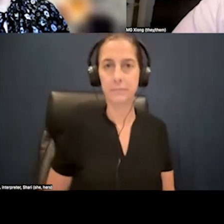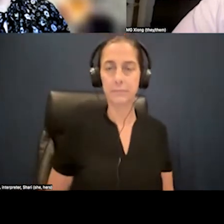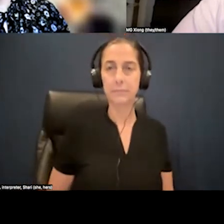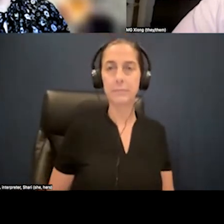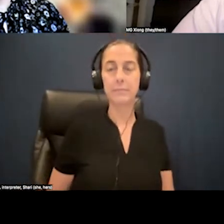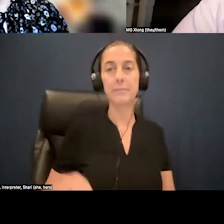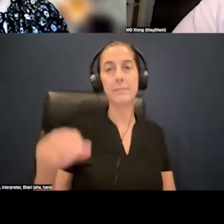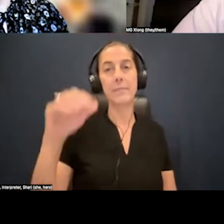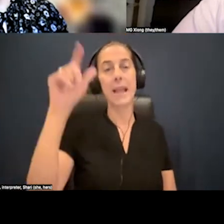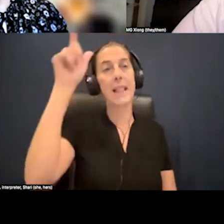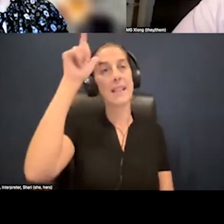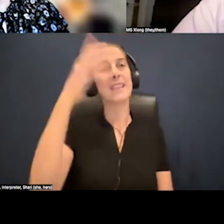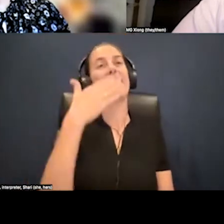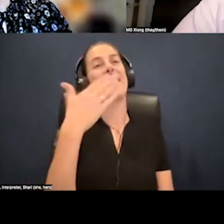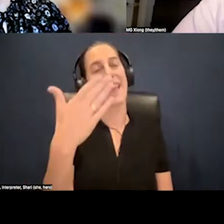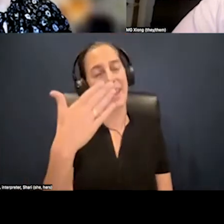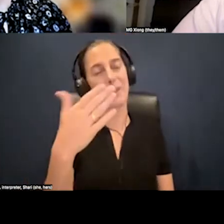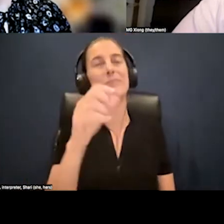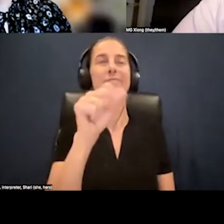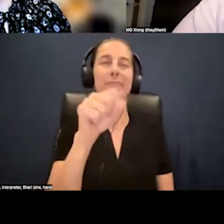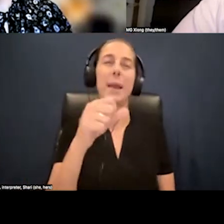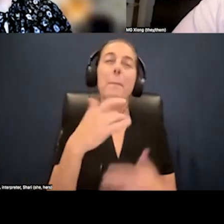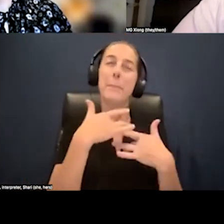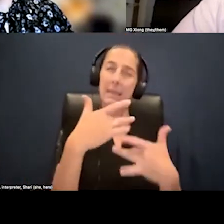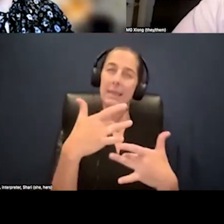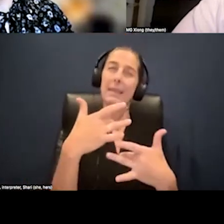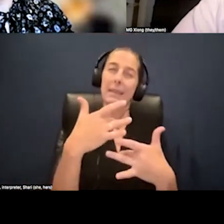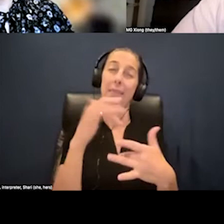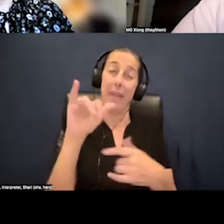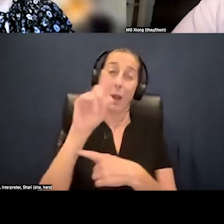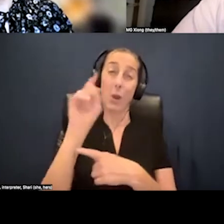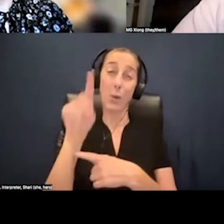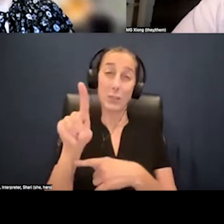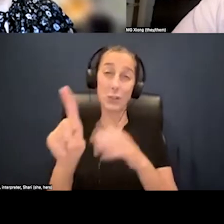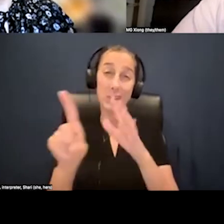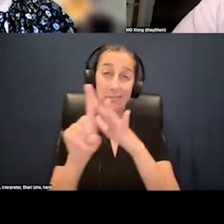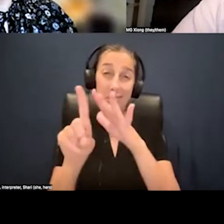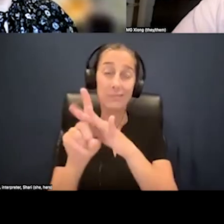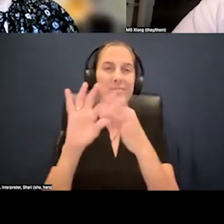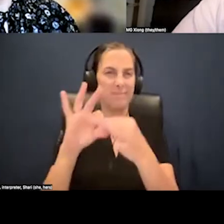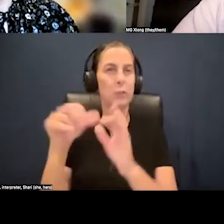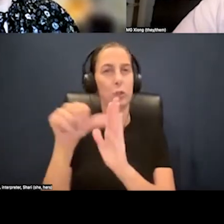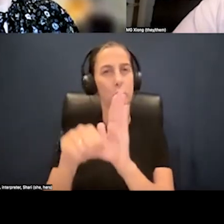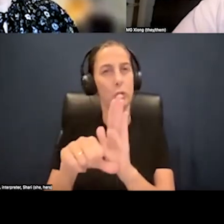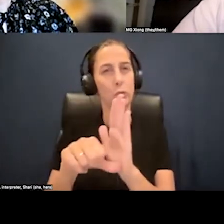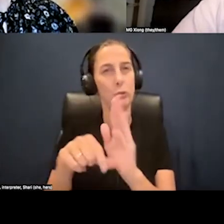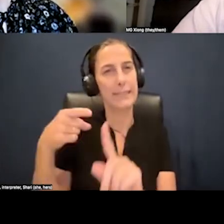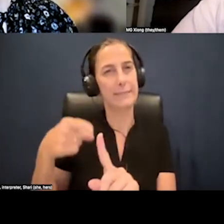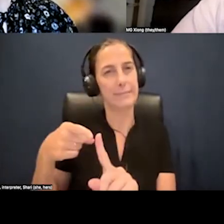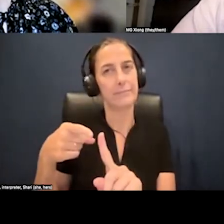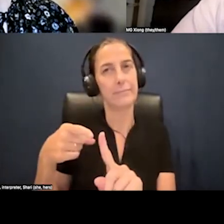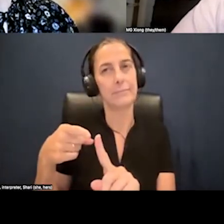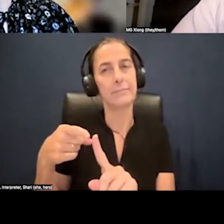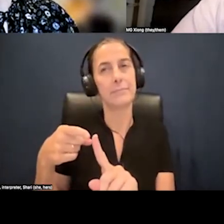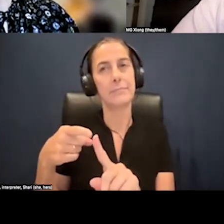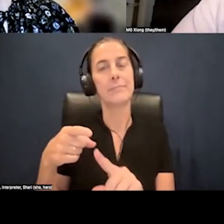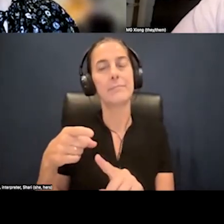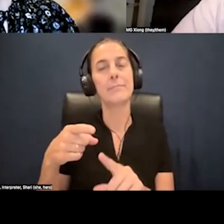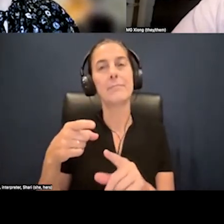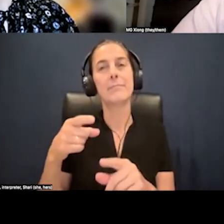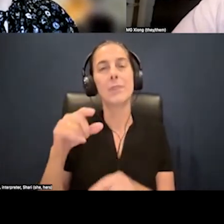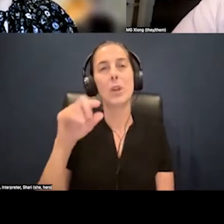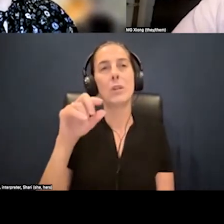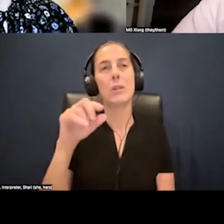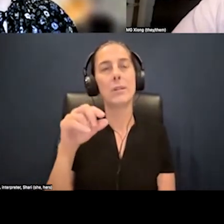This is Leslie. Thanks, Claire. It is usually around questions around surgery and reassignment. And I